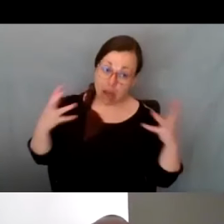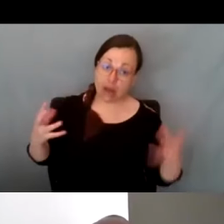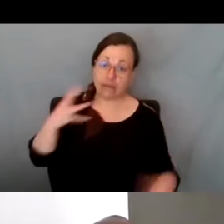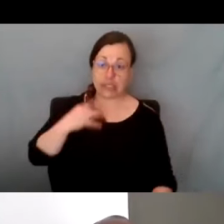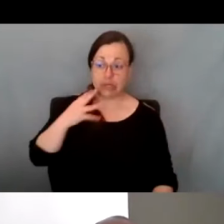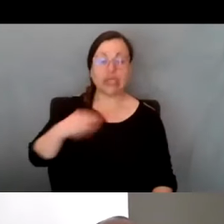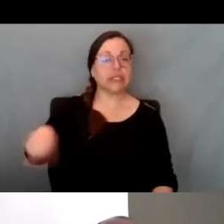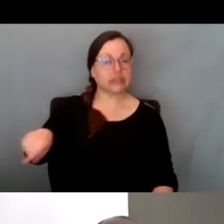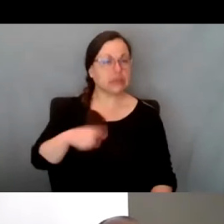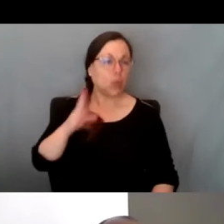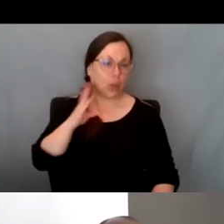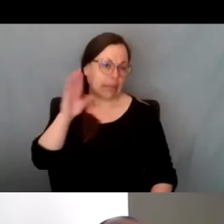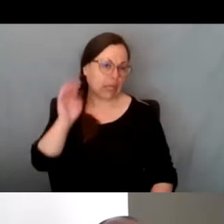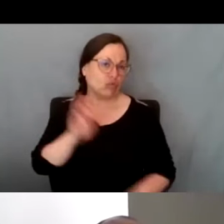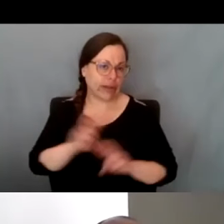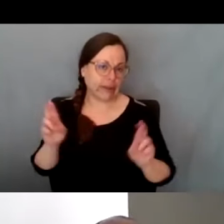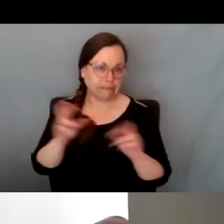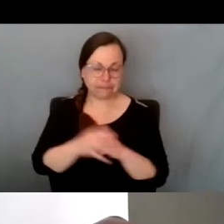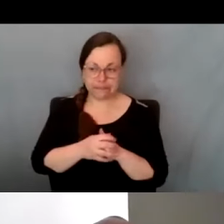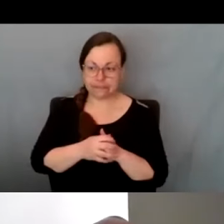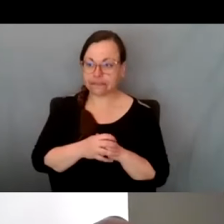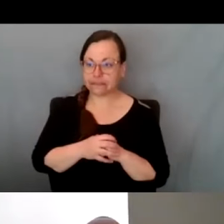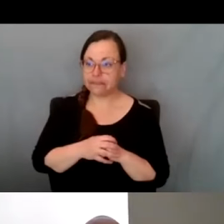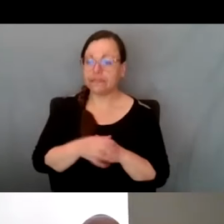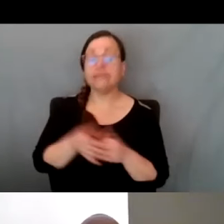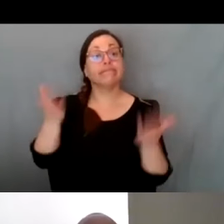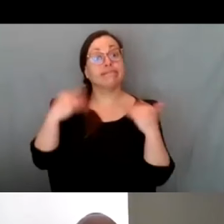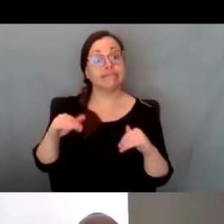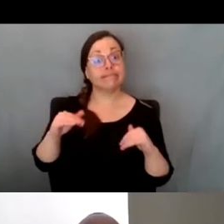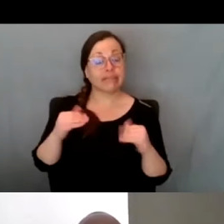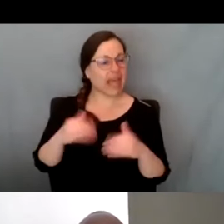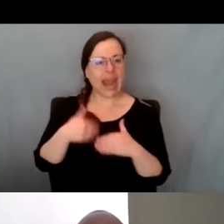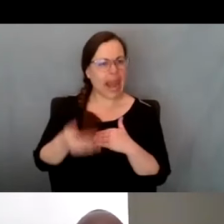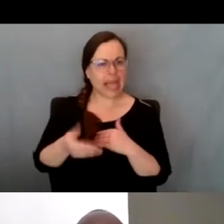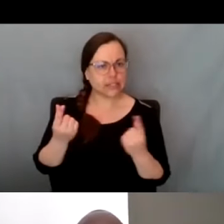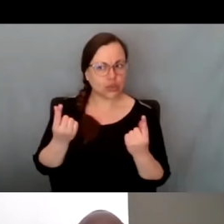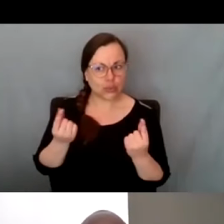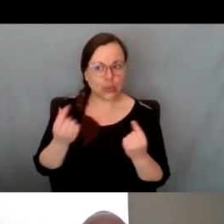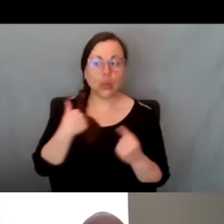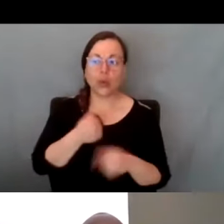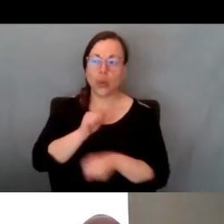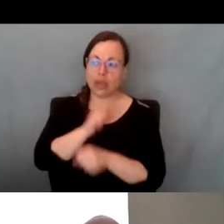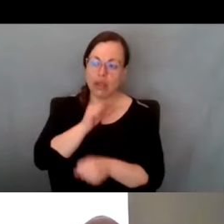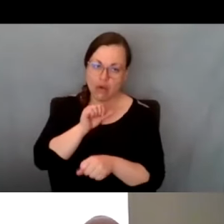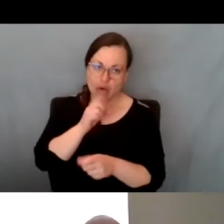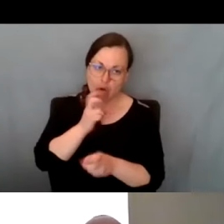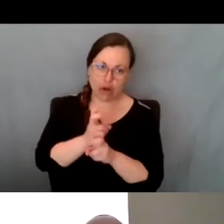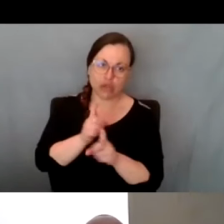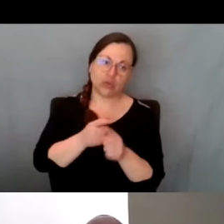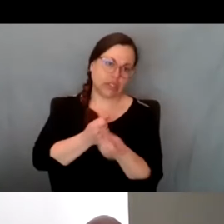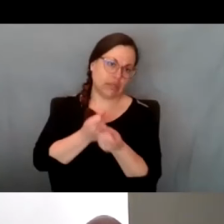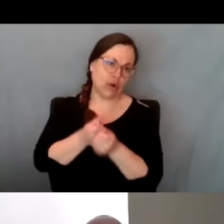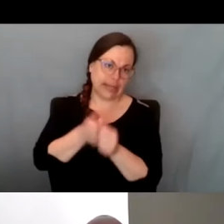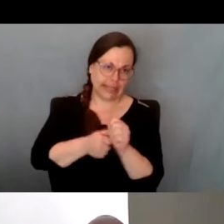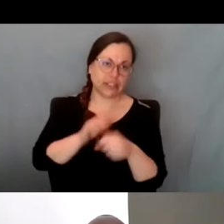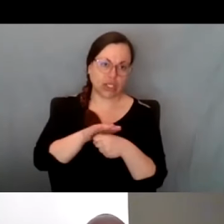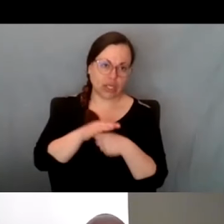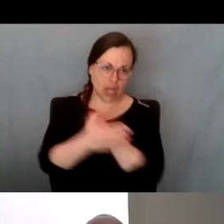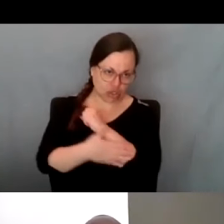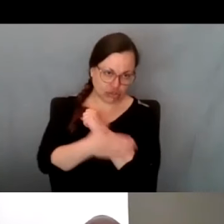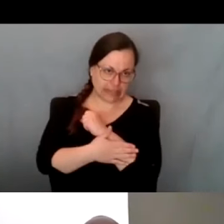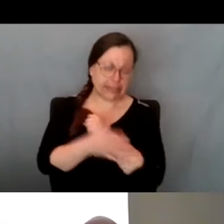new vaccine. So what are the next steps? We are working hard to support country, particularly those who